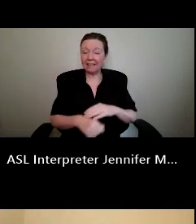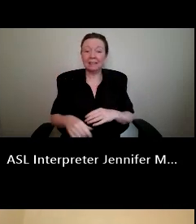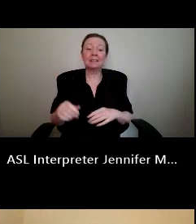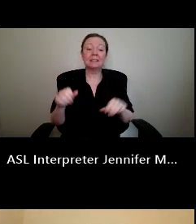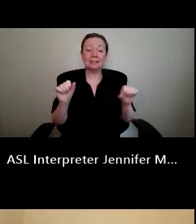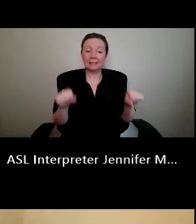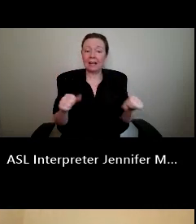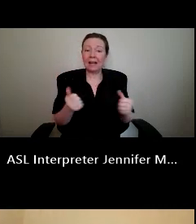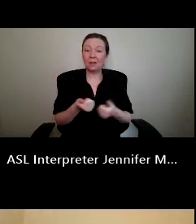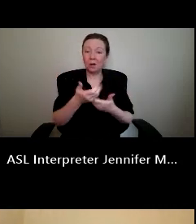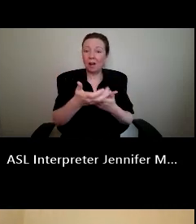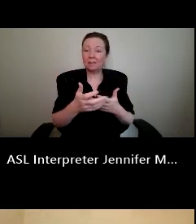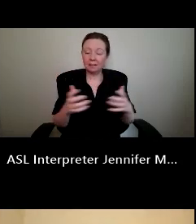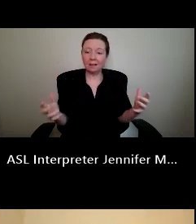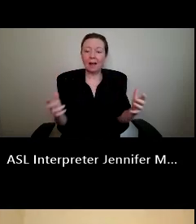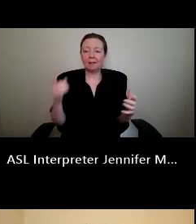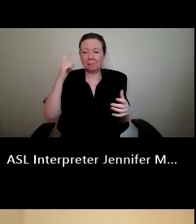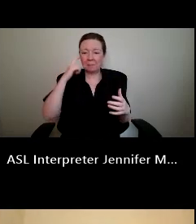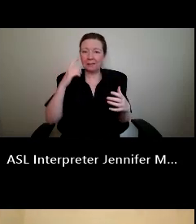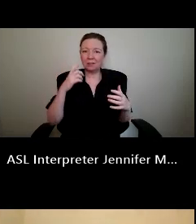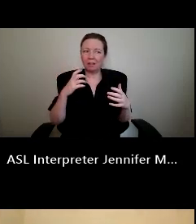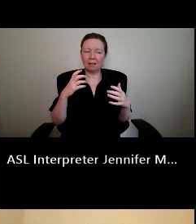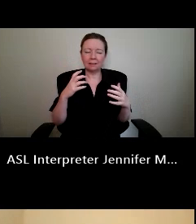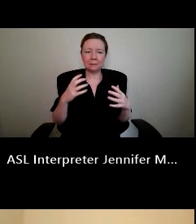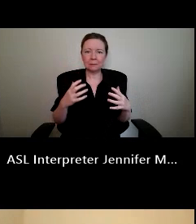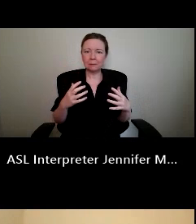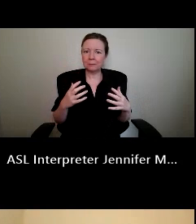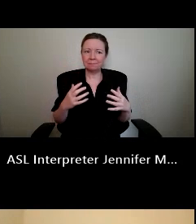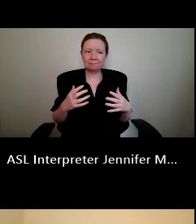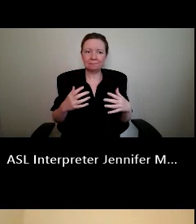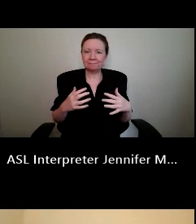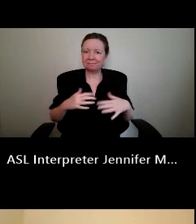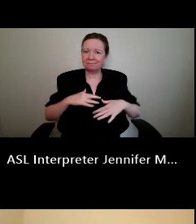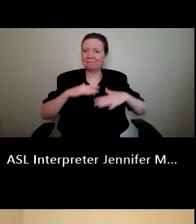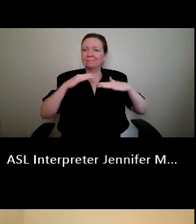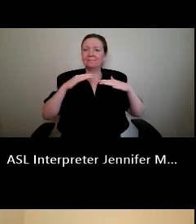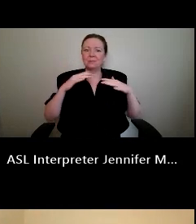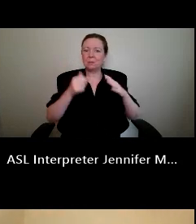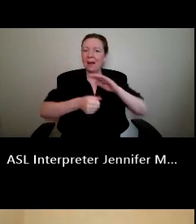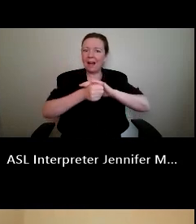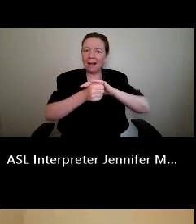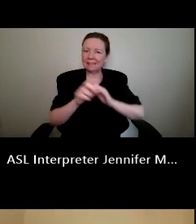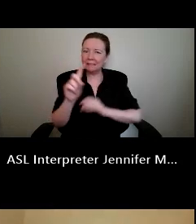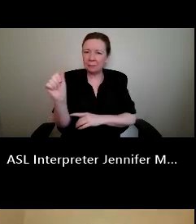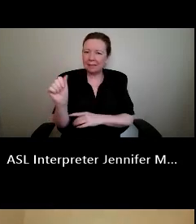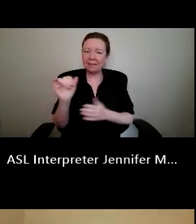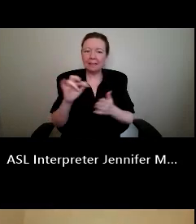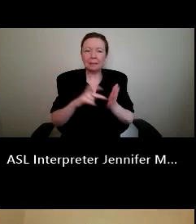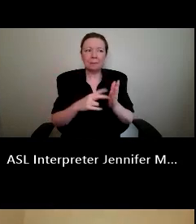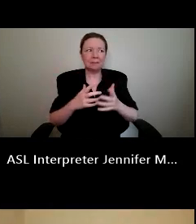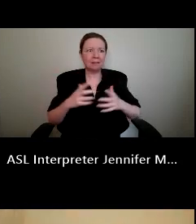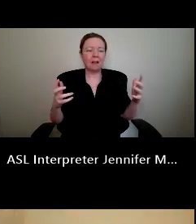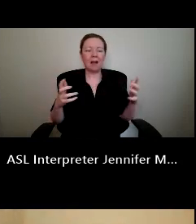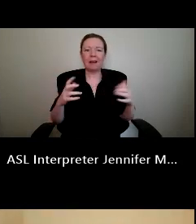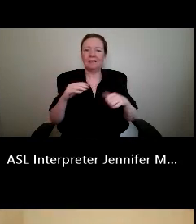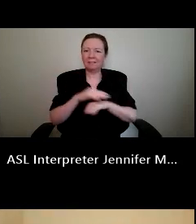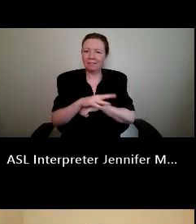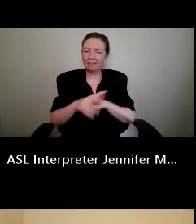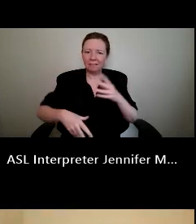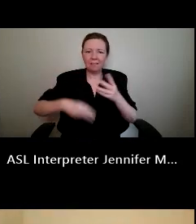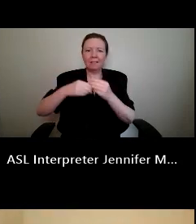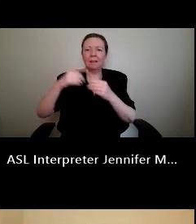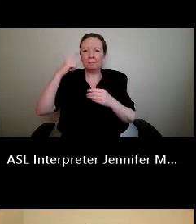can cause a lot of mental energy to hide that disability. And that can create a lot of additional